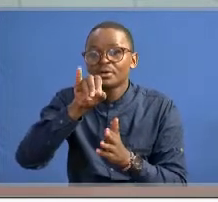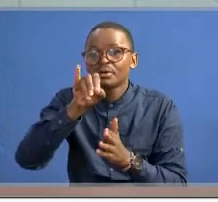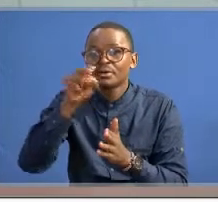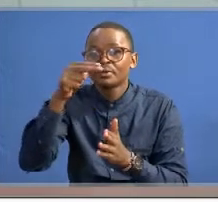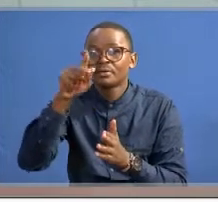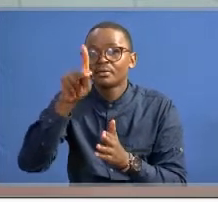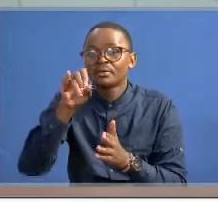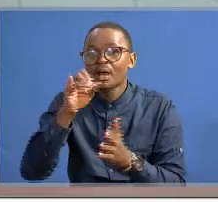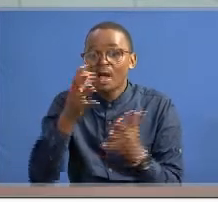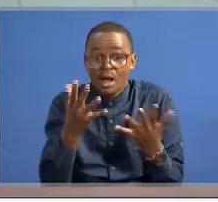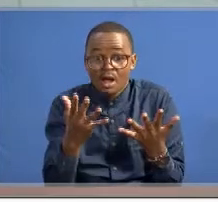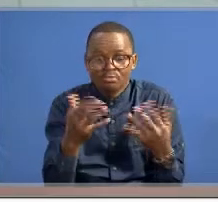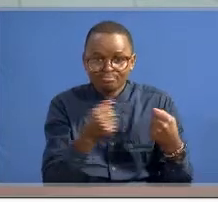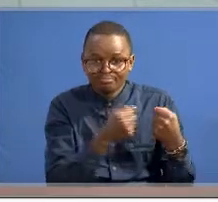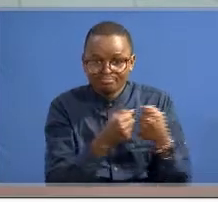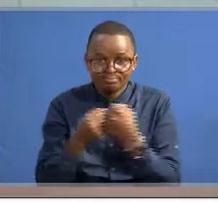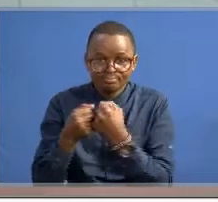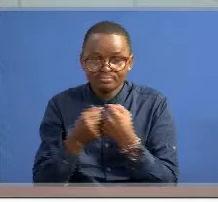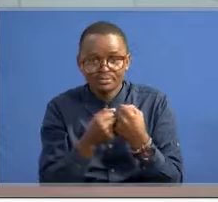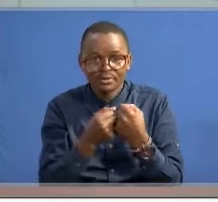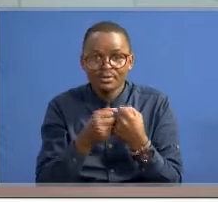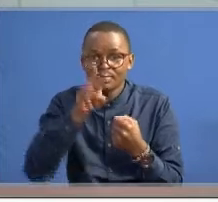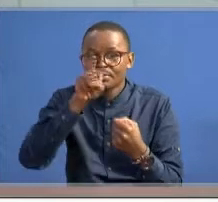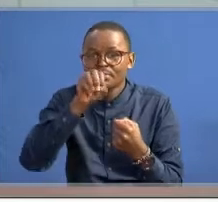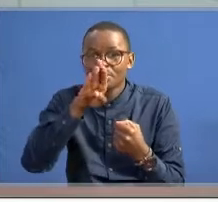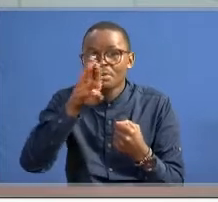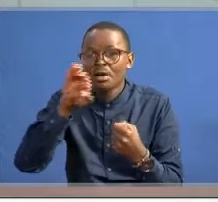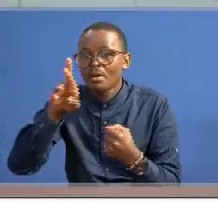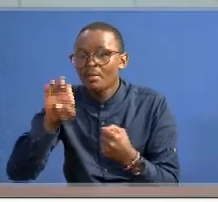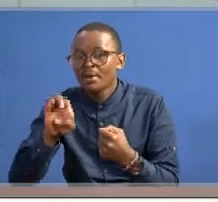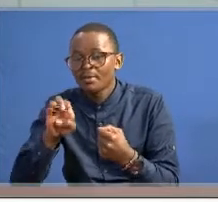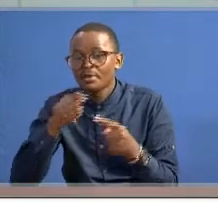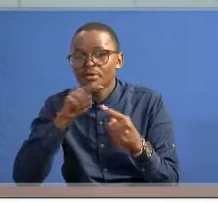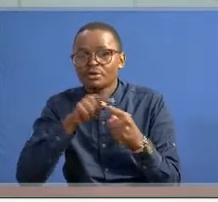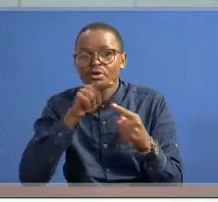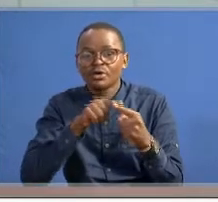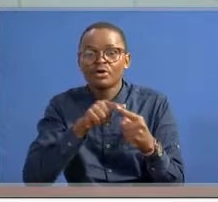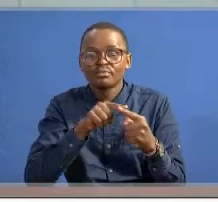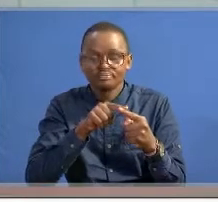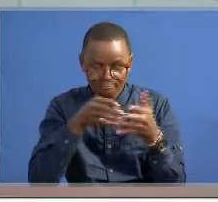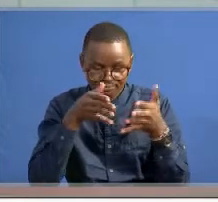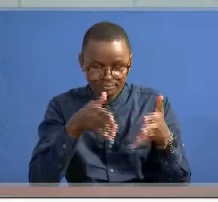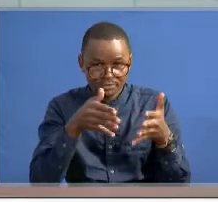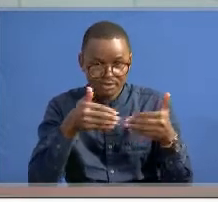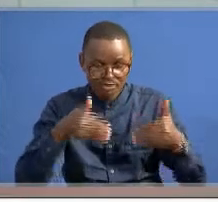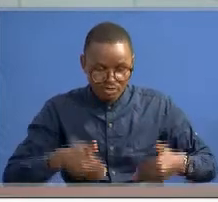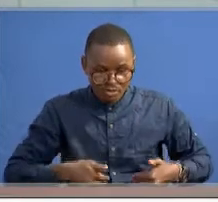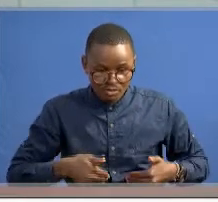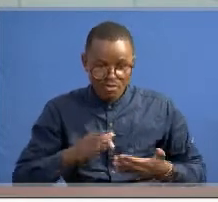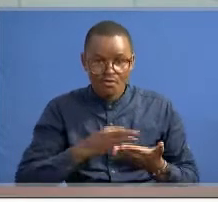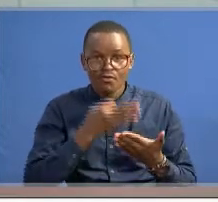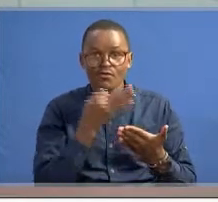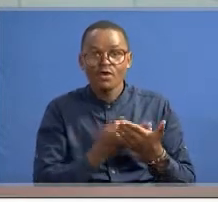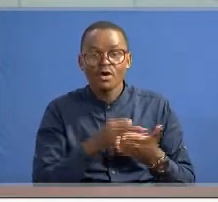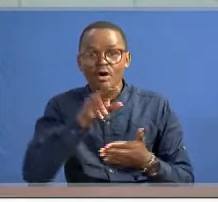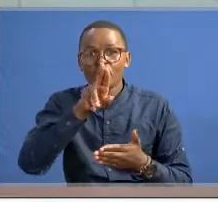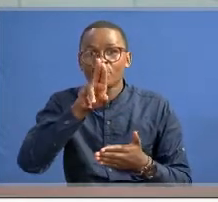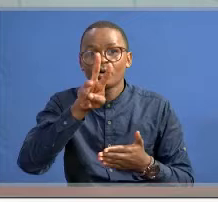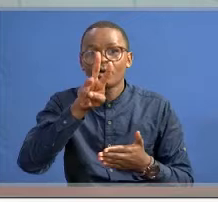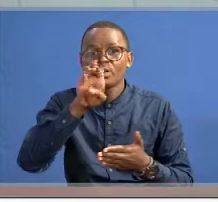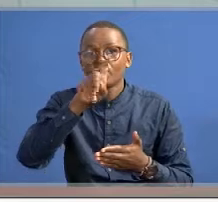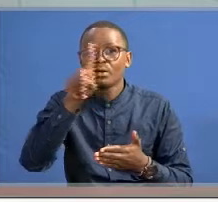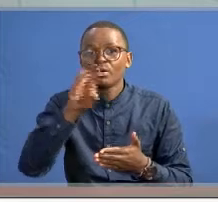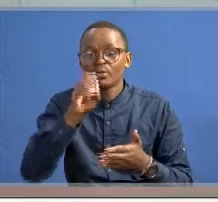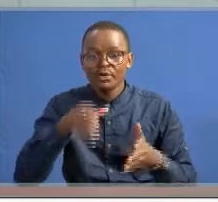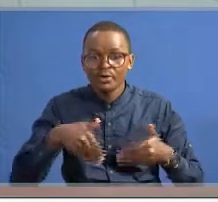us how the competition, dubbed Mbele na Biz, will add to the bucket list of the already existing youth fund and Wezo fund that are